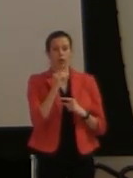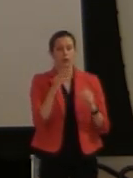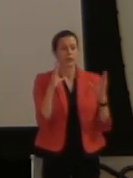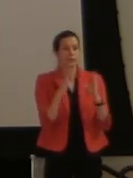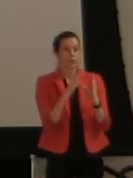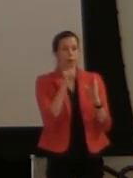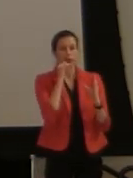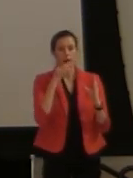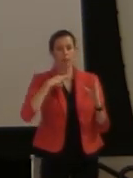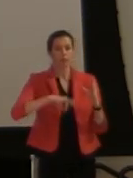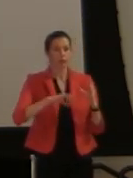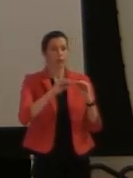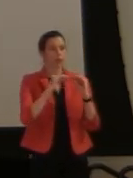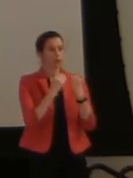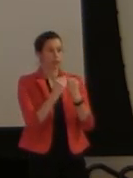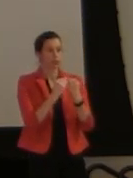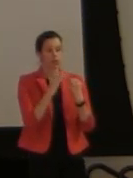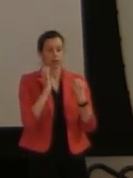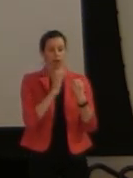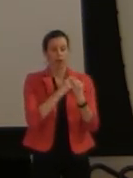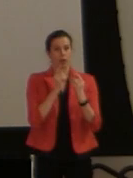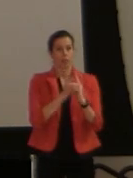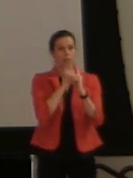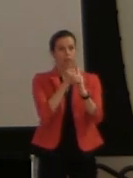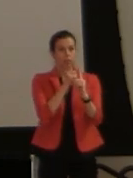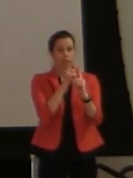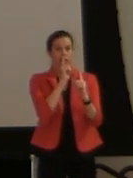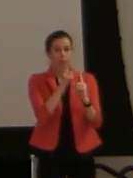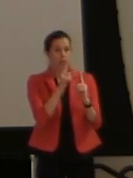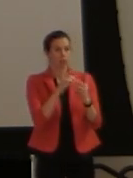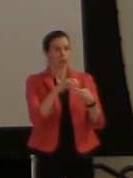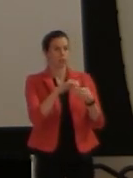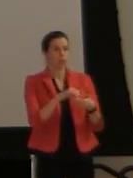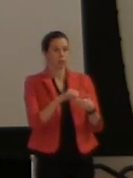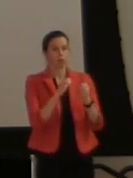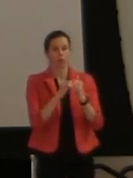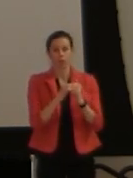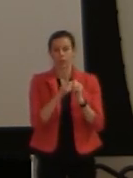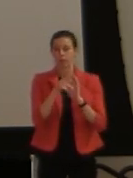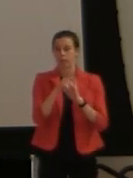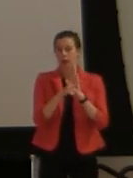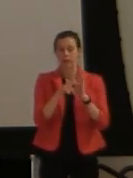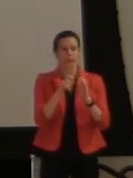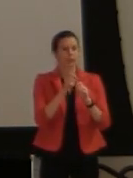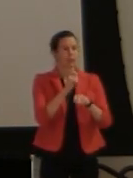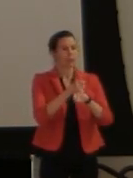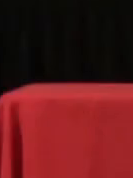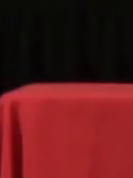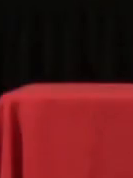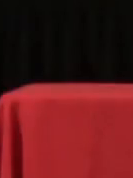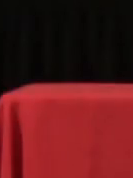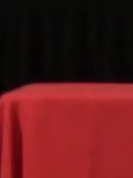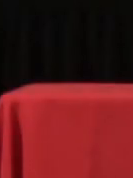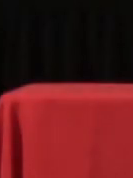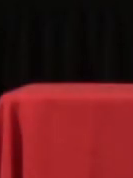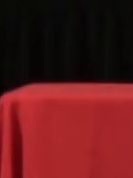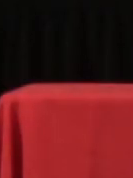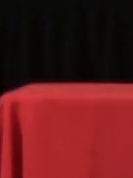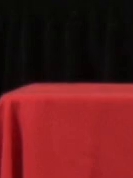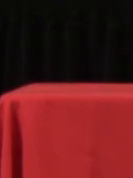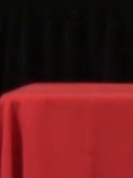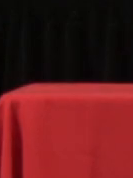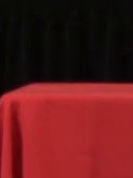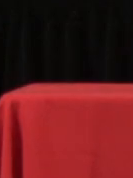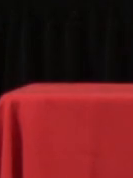nonpartisan organization, and our mission is to partner with policymakers and other stakeholders to provide the